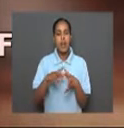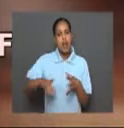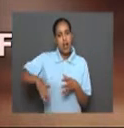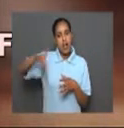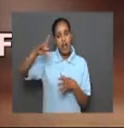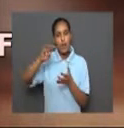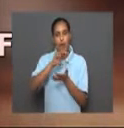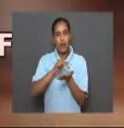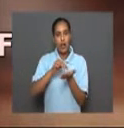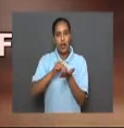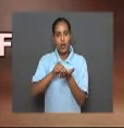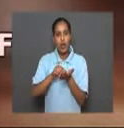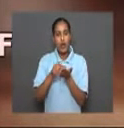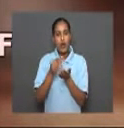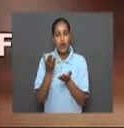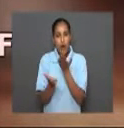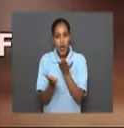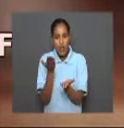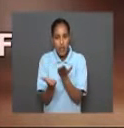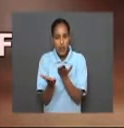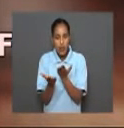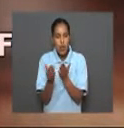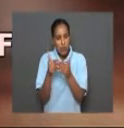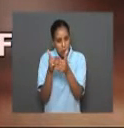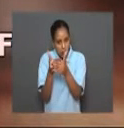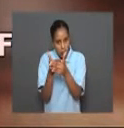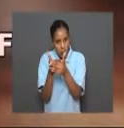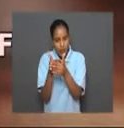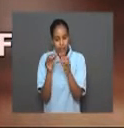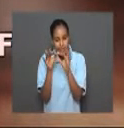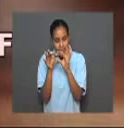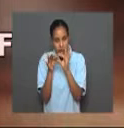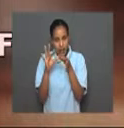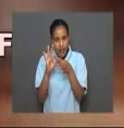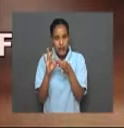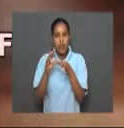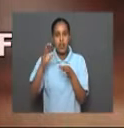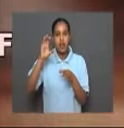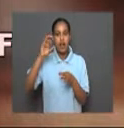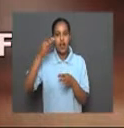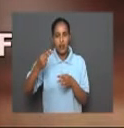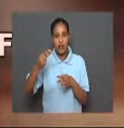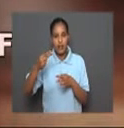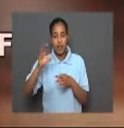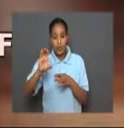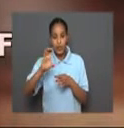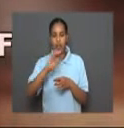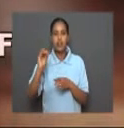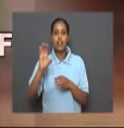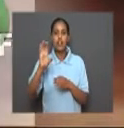high molecular weight that is made almost entirely of carbon and